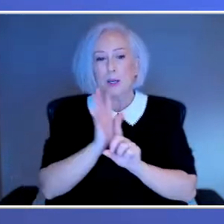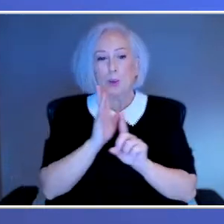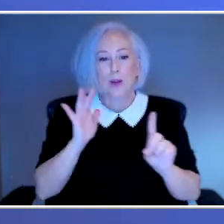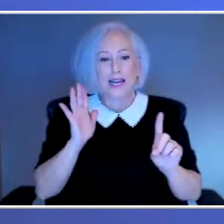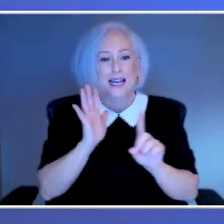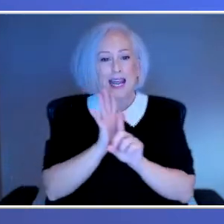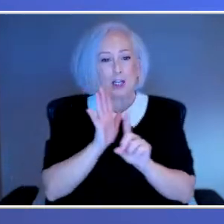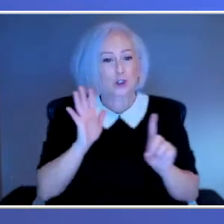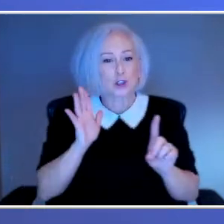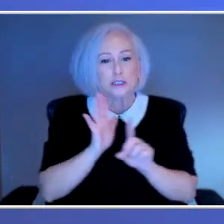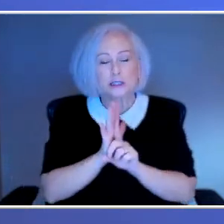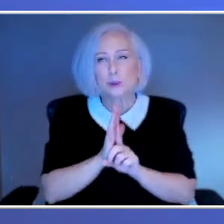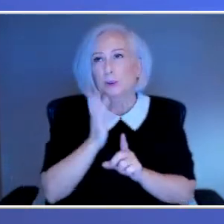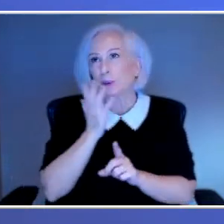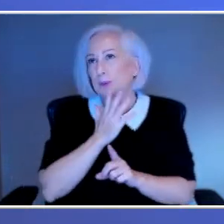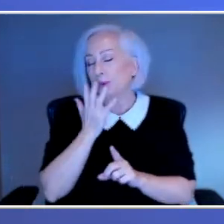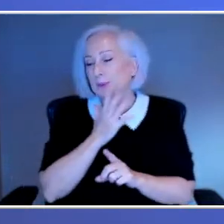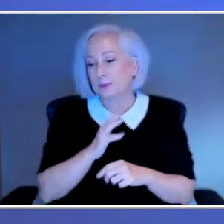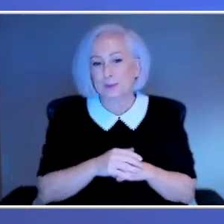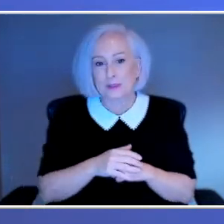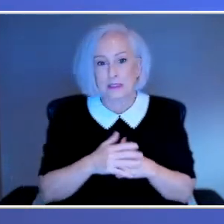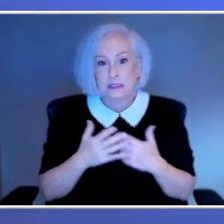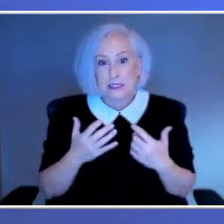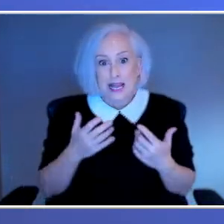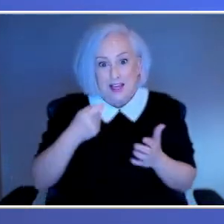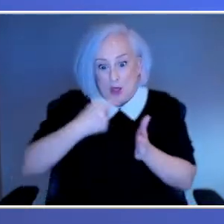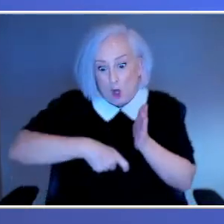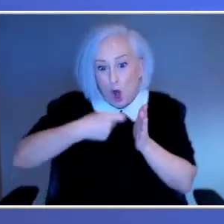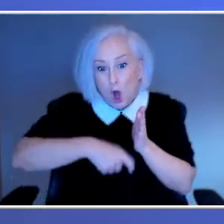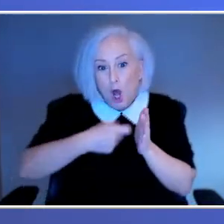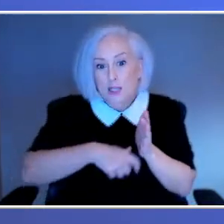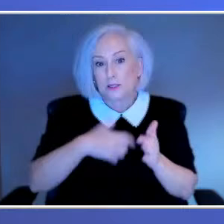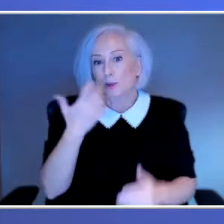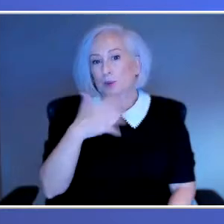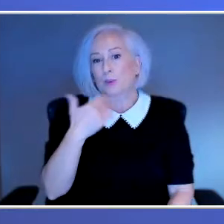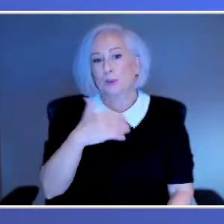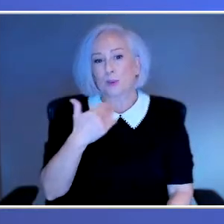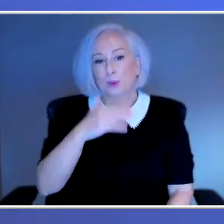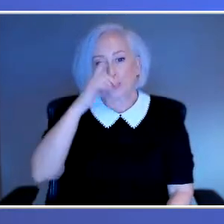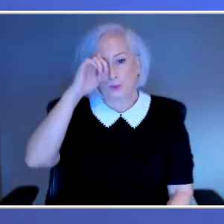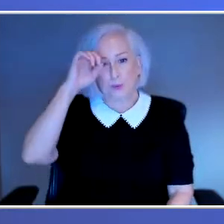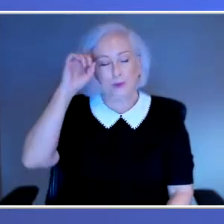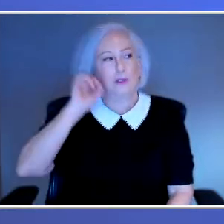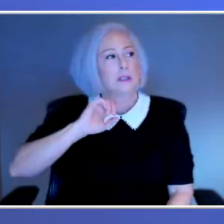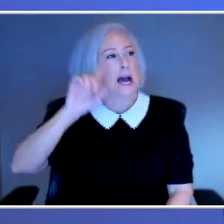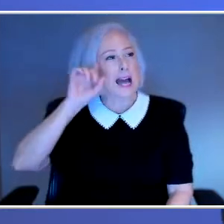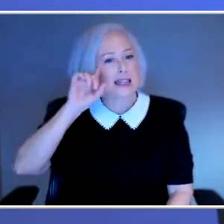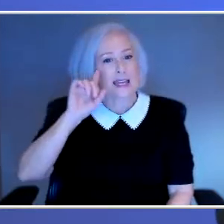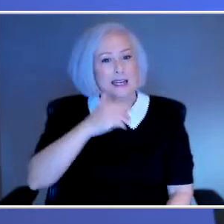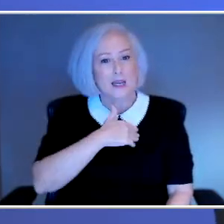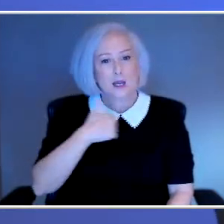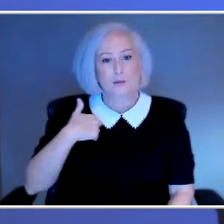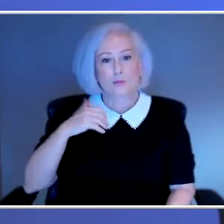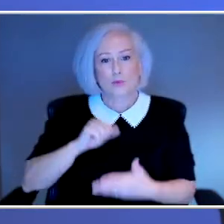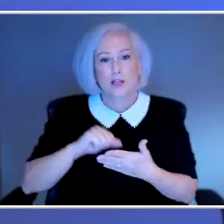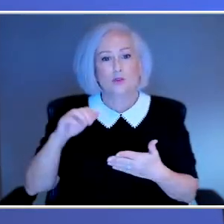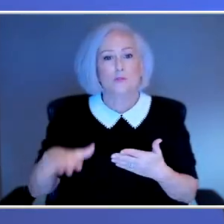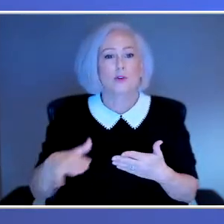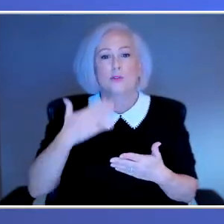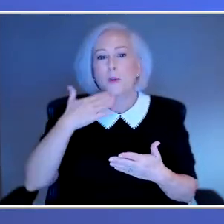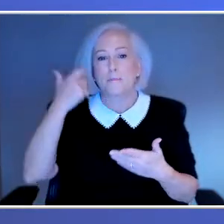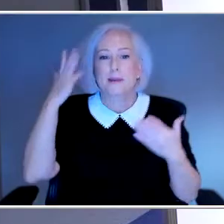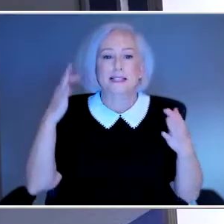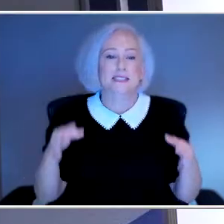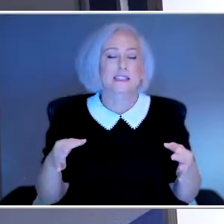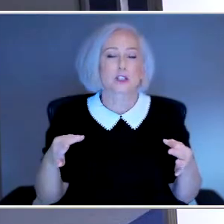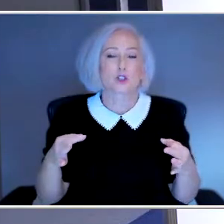mean, how much these scans cost also. I mean, I think removing my breast was the best decision that I made. And your